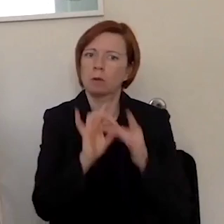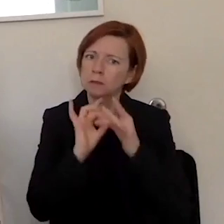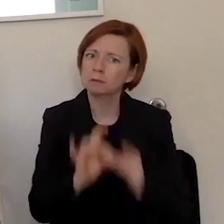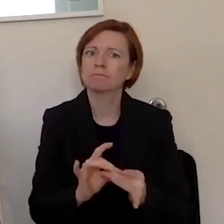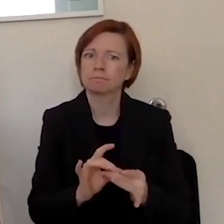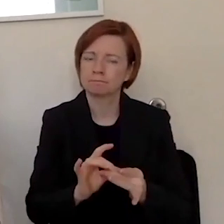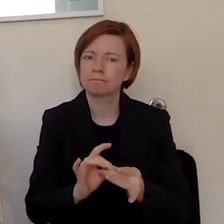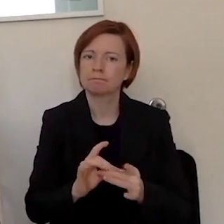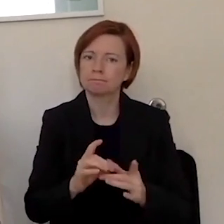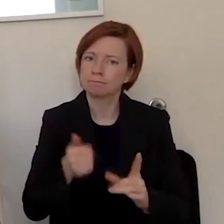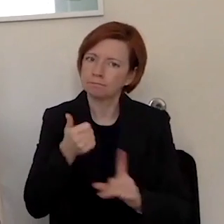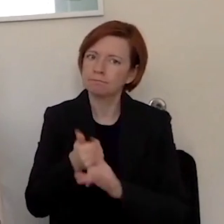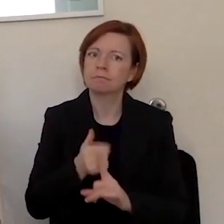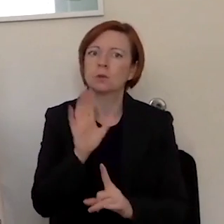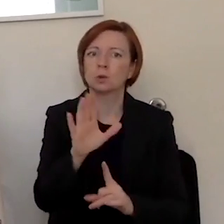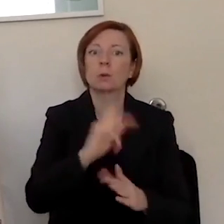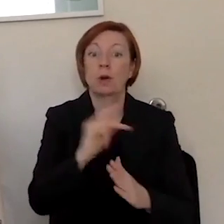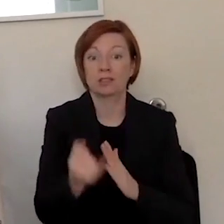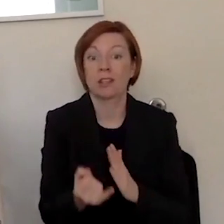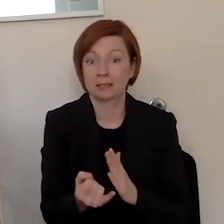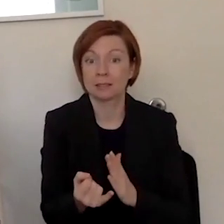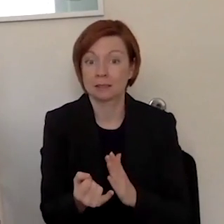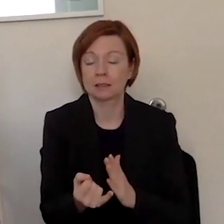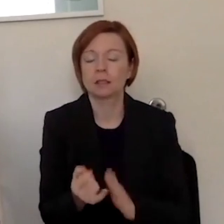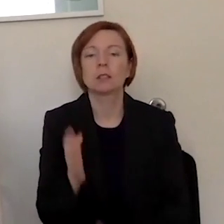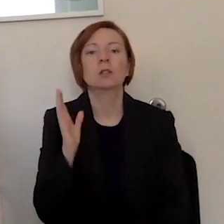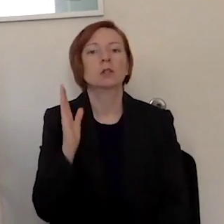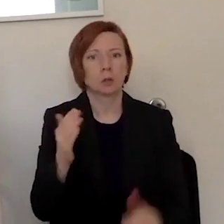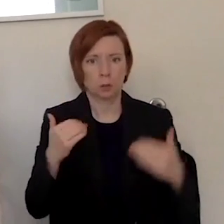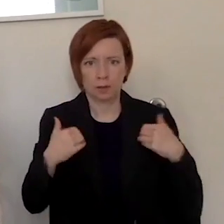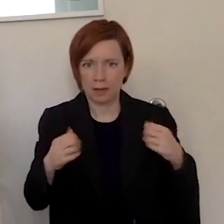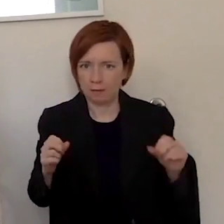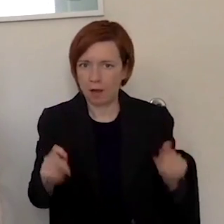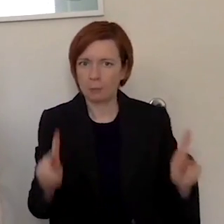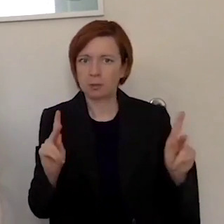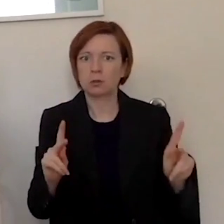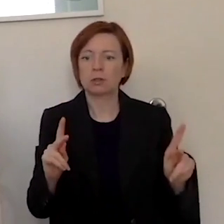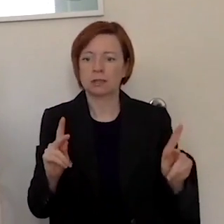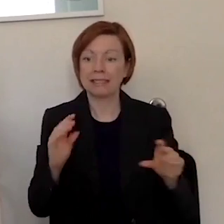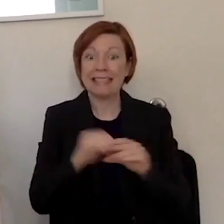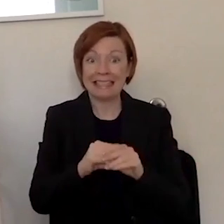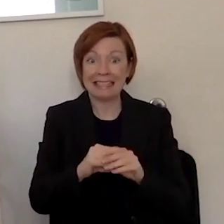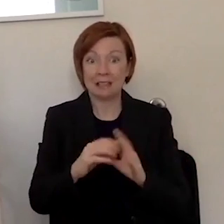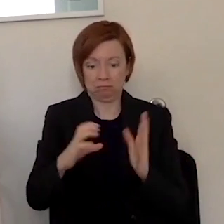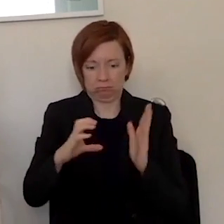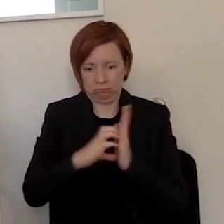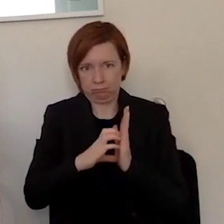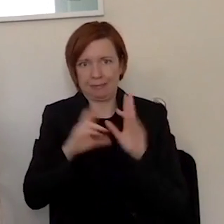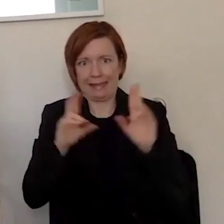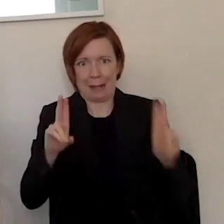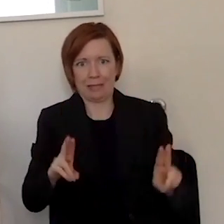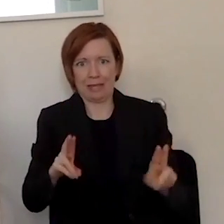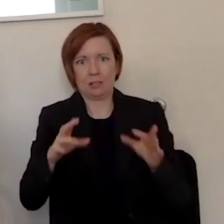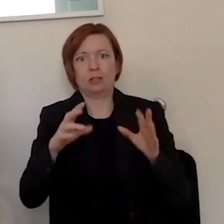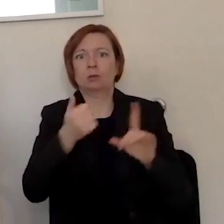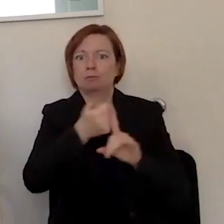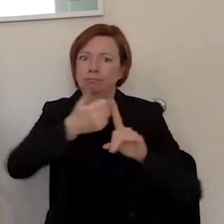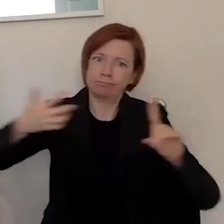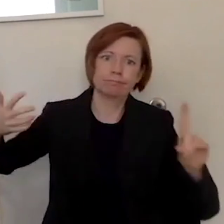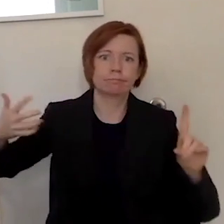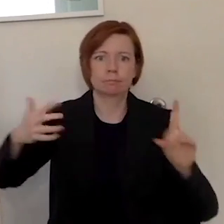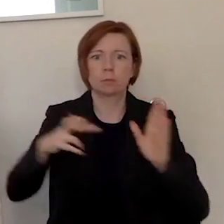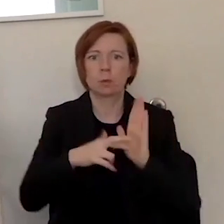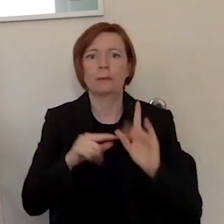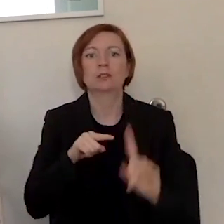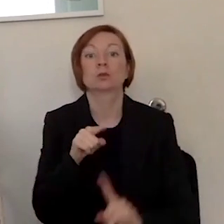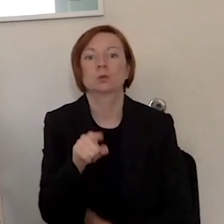relevant to your project. And you will have an opportunity in the body of the application to define what it